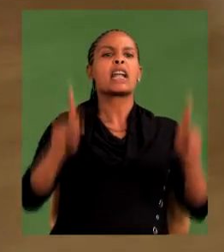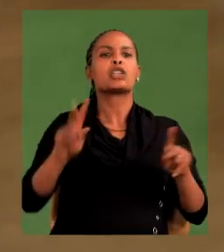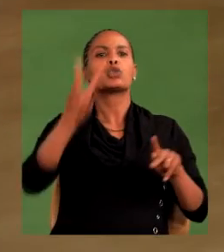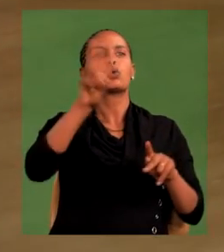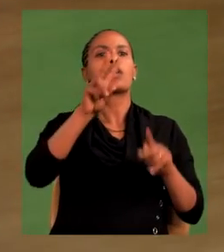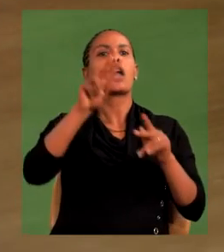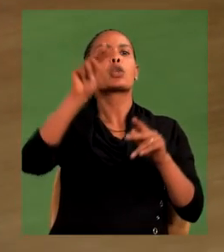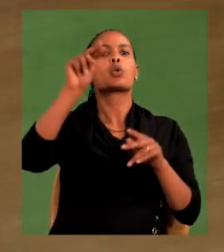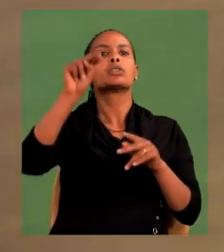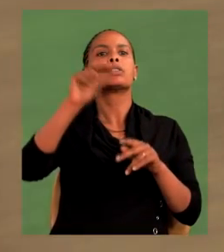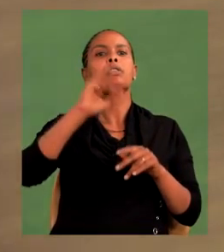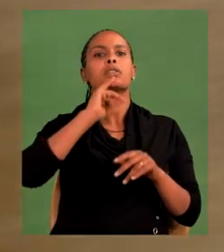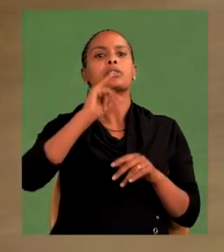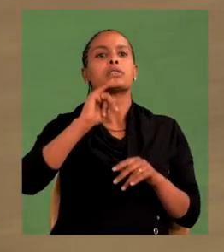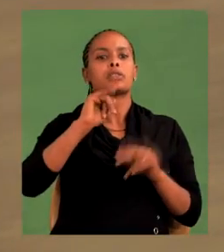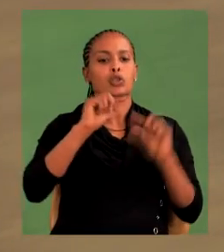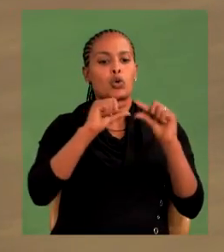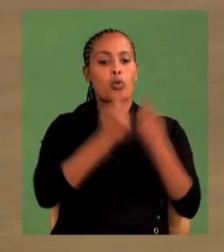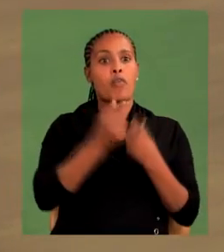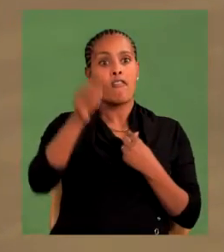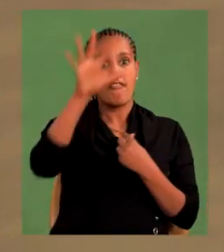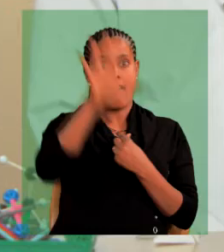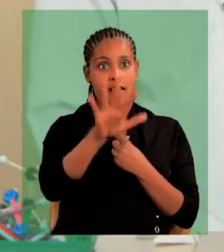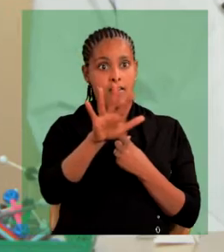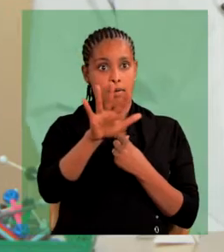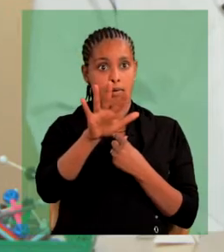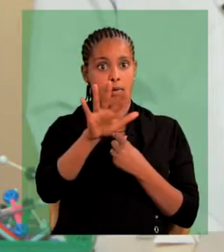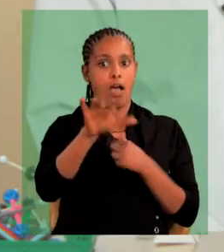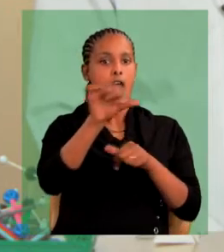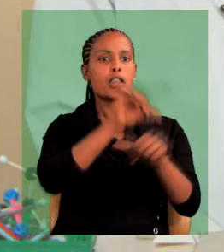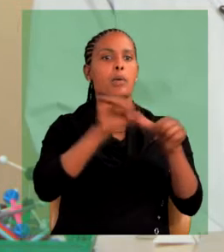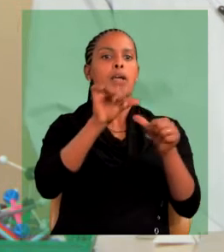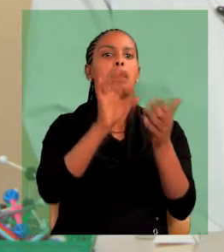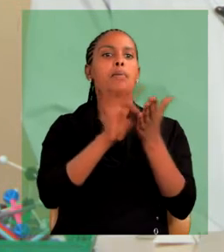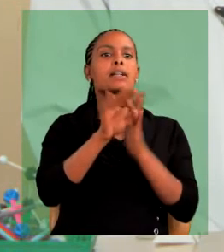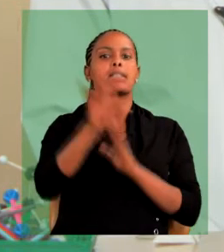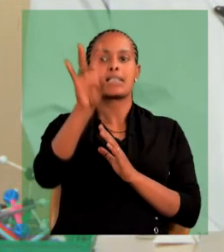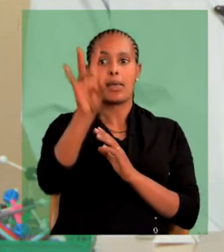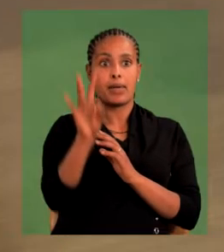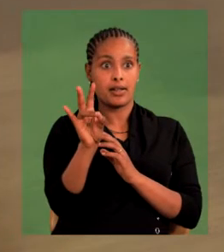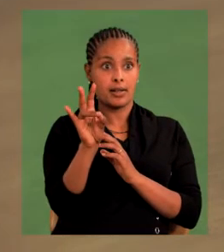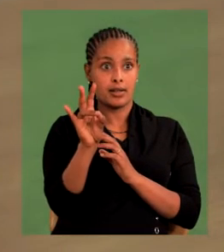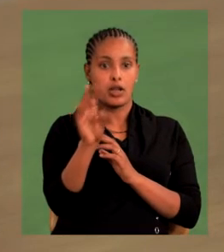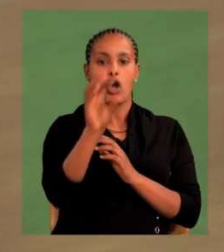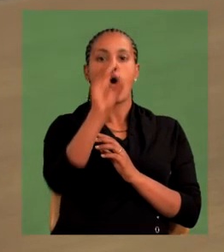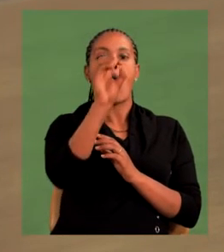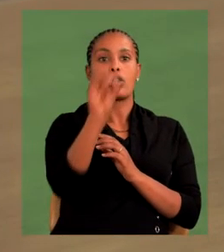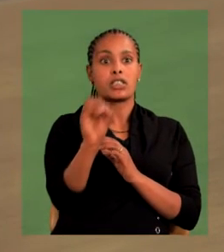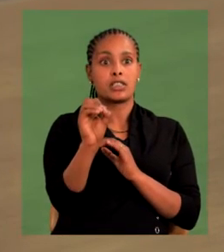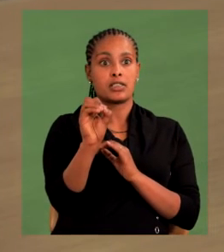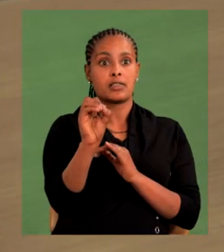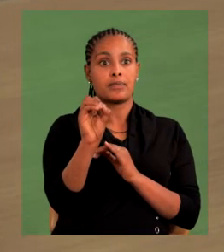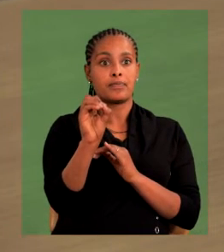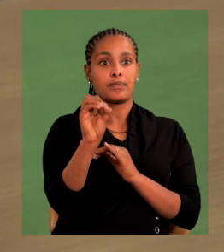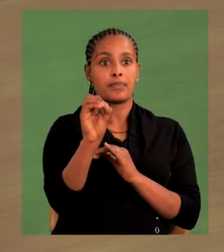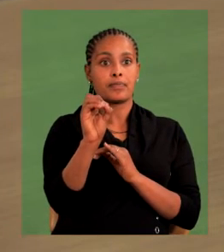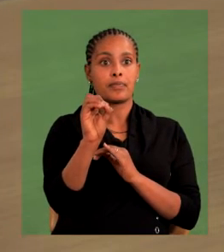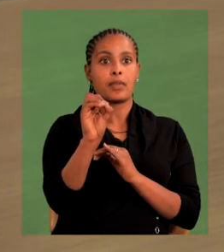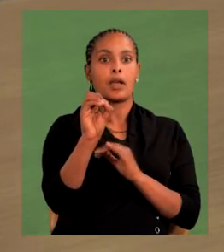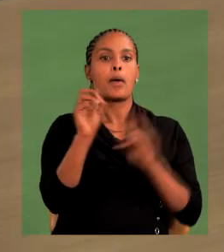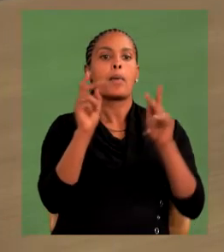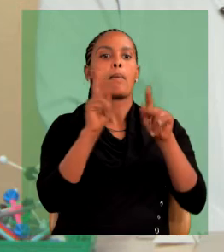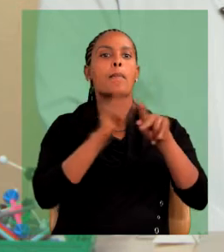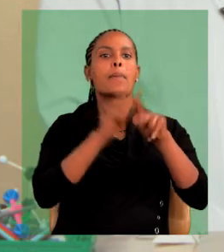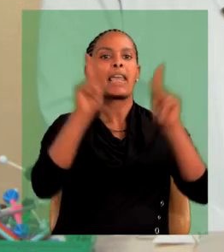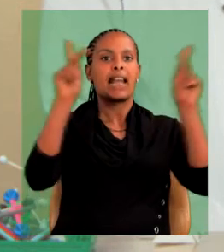Nitrogen is in group 5 with atomic number 7. Oxygen is in